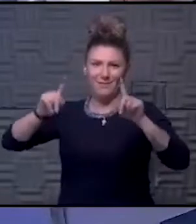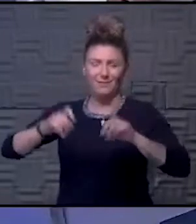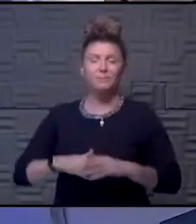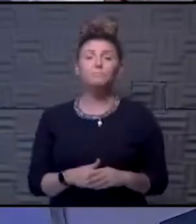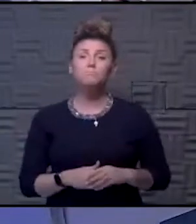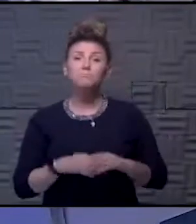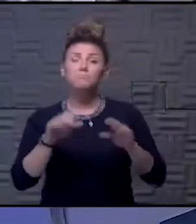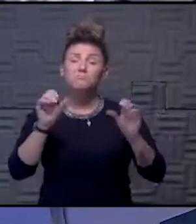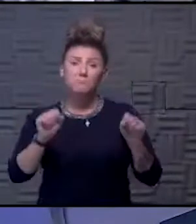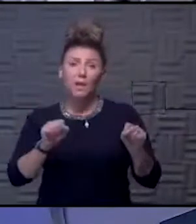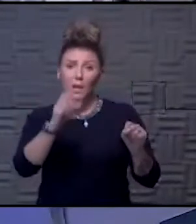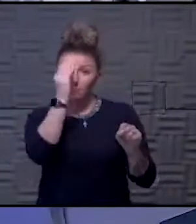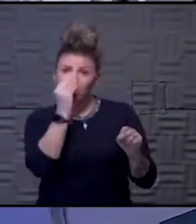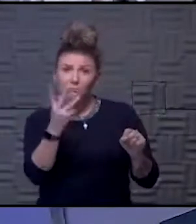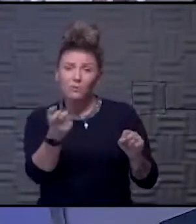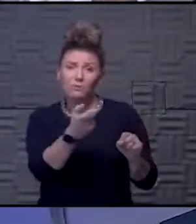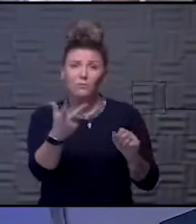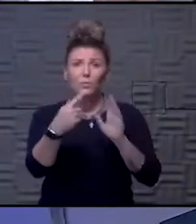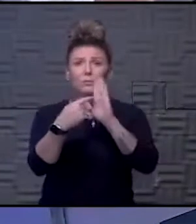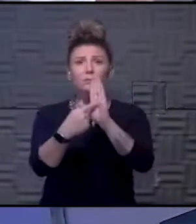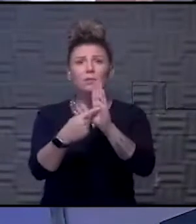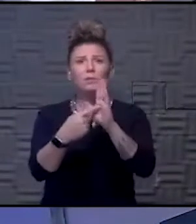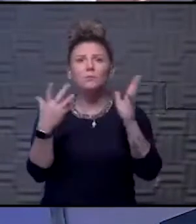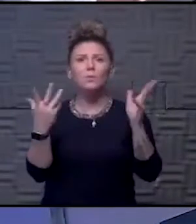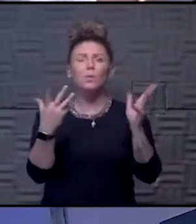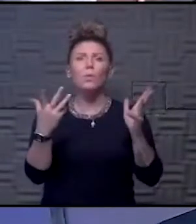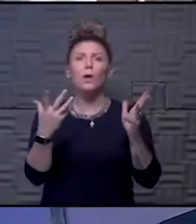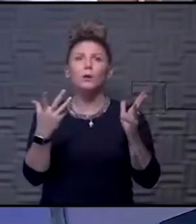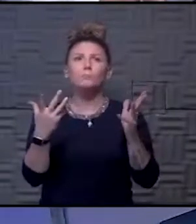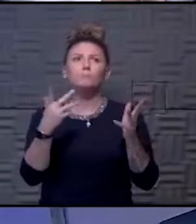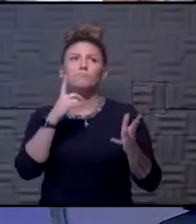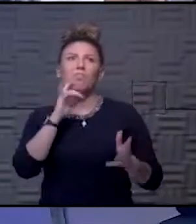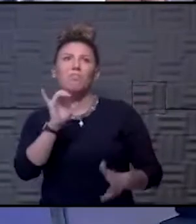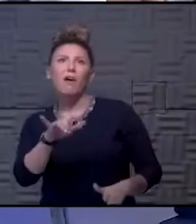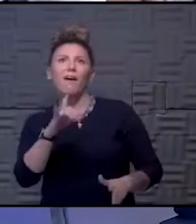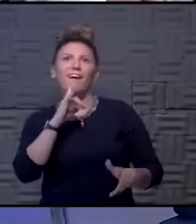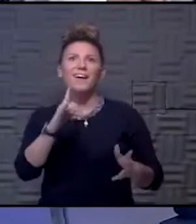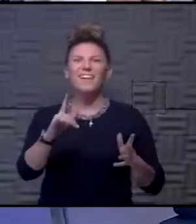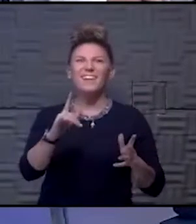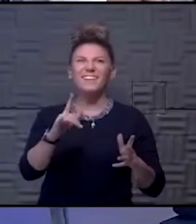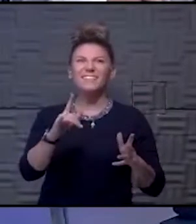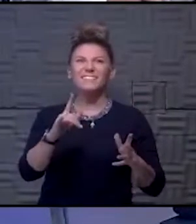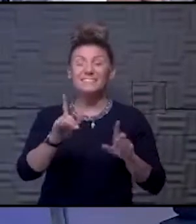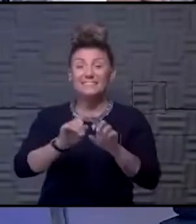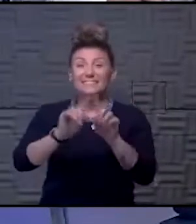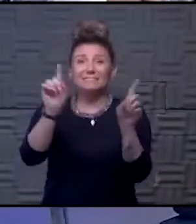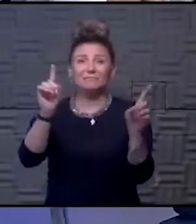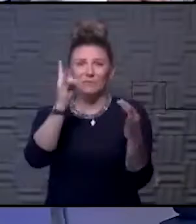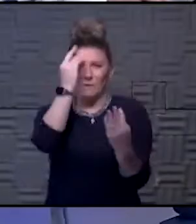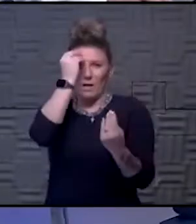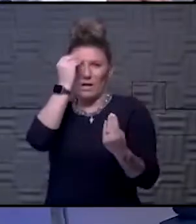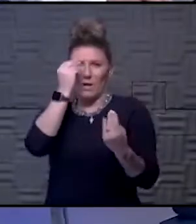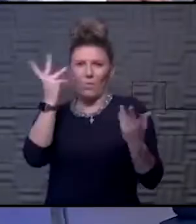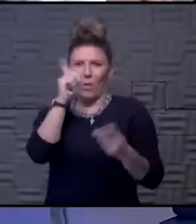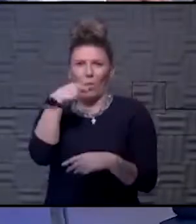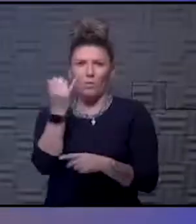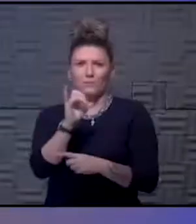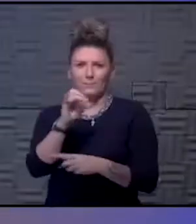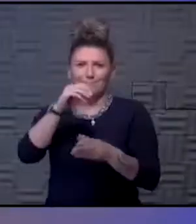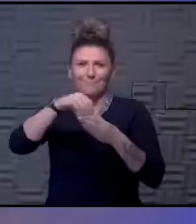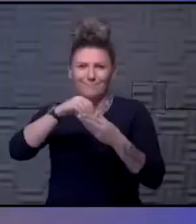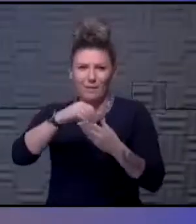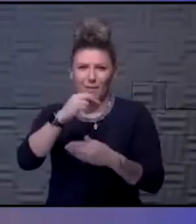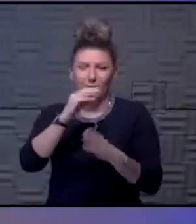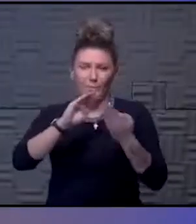share some examples of what that sort of pragmatic, outside the box thinking looks like in a community? Okay, so I